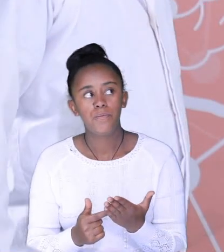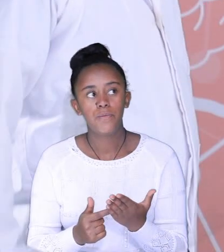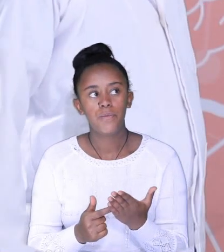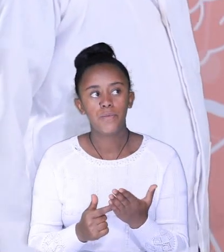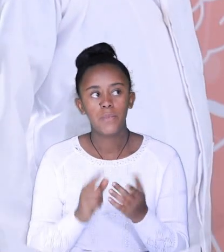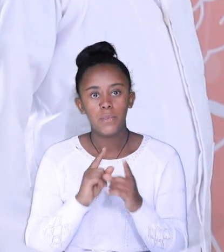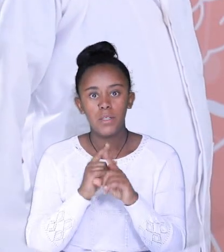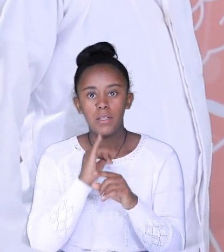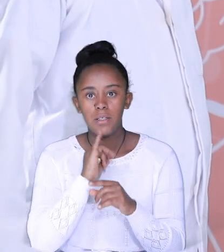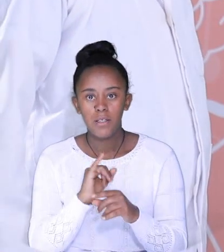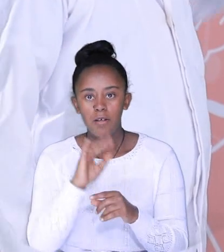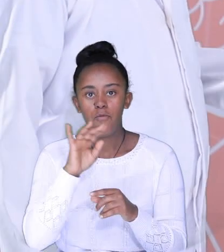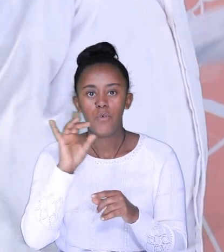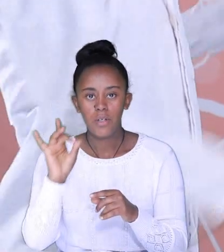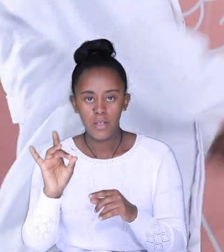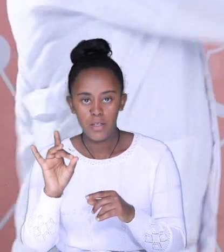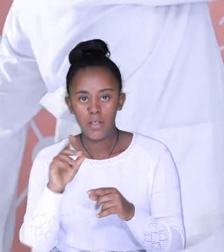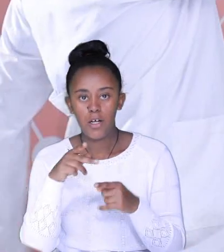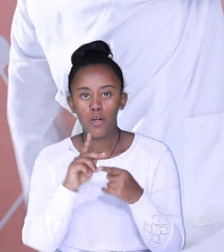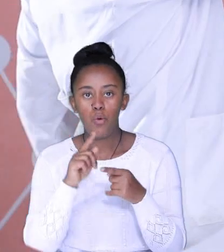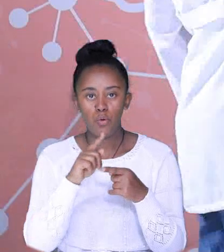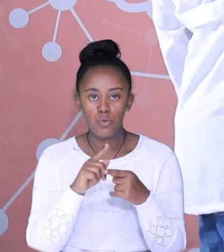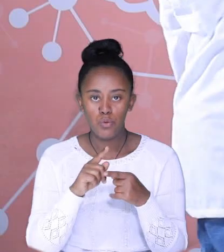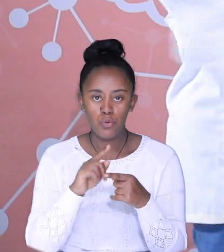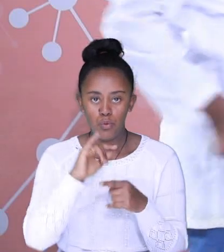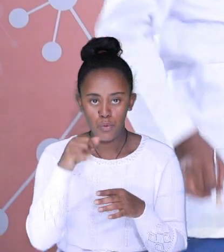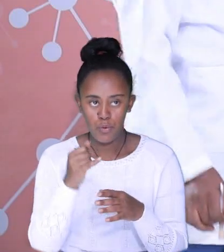the answer is 48 kilojoule.